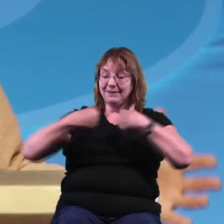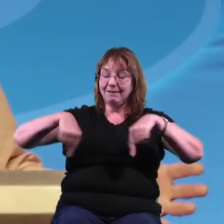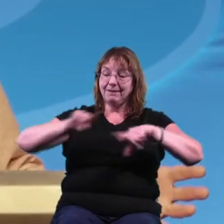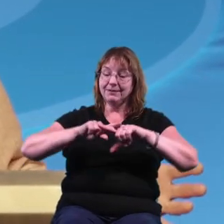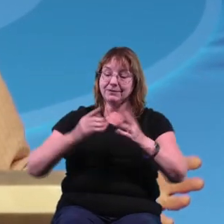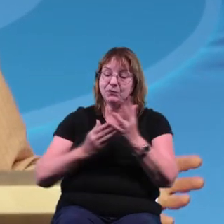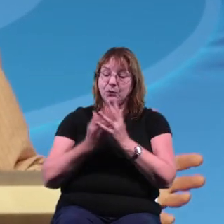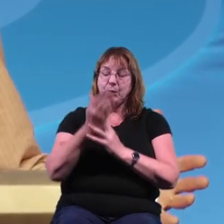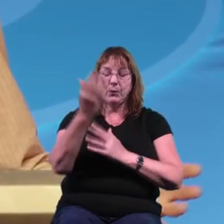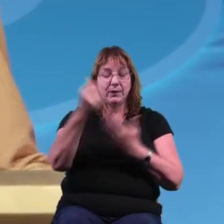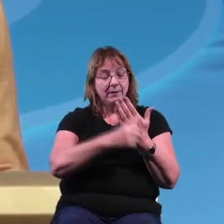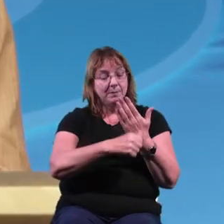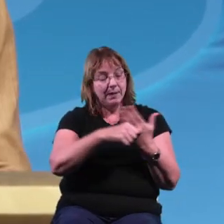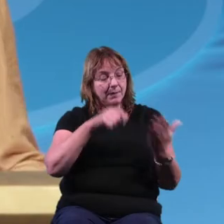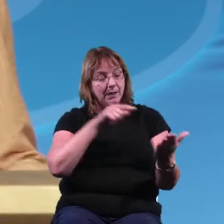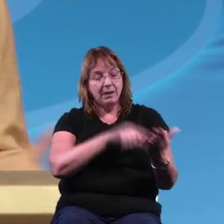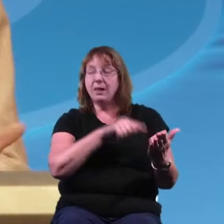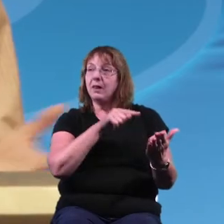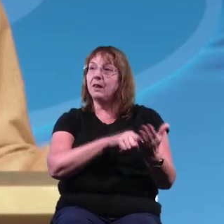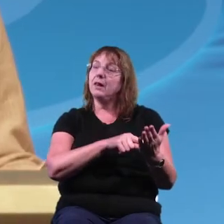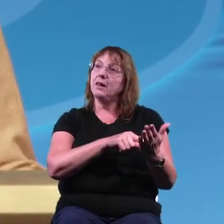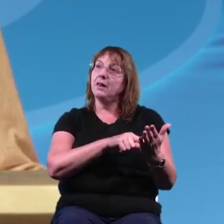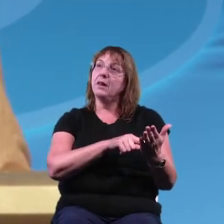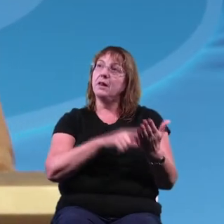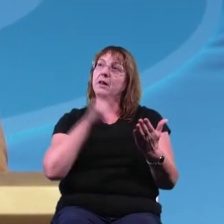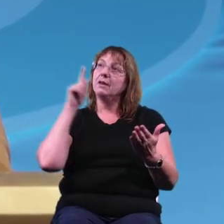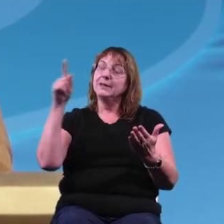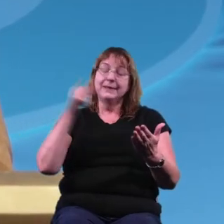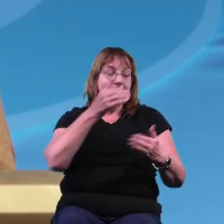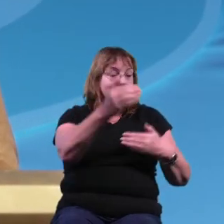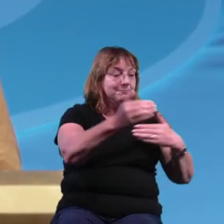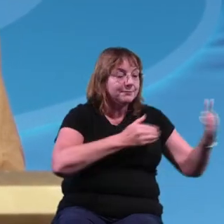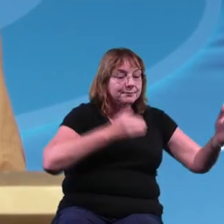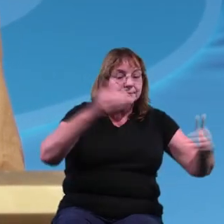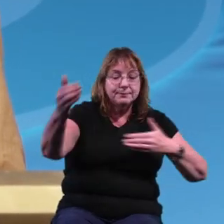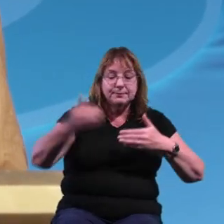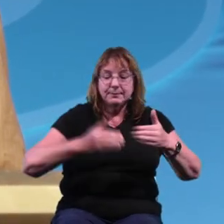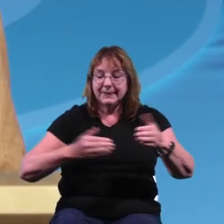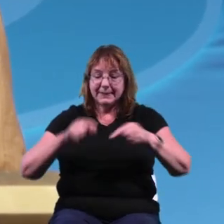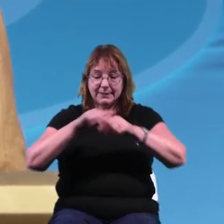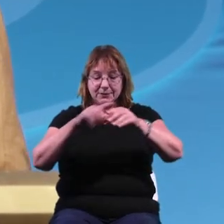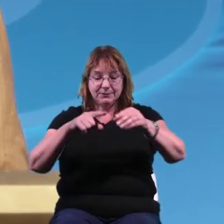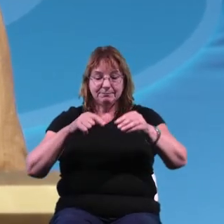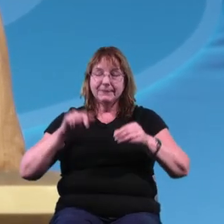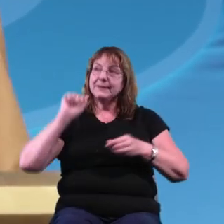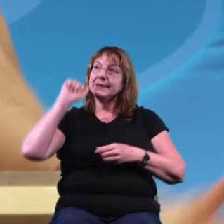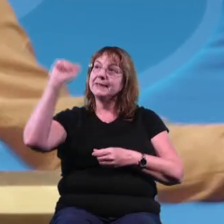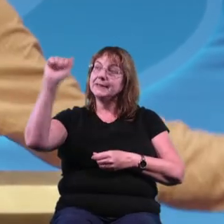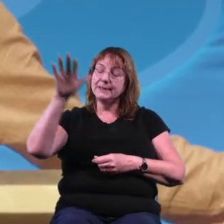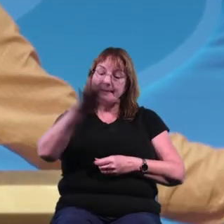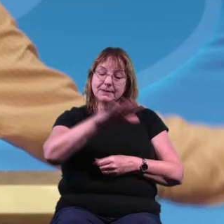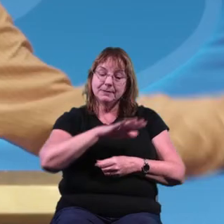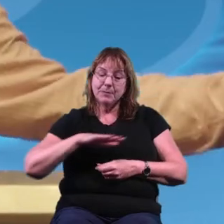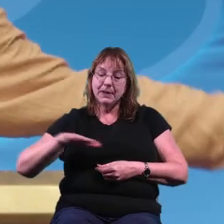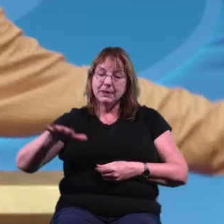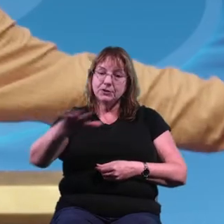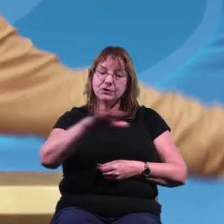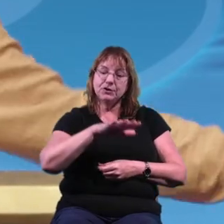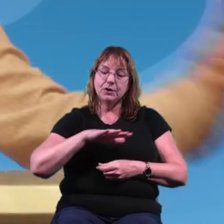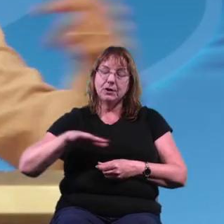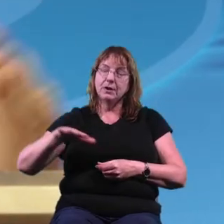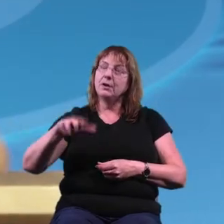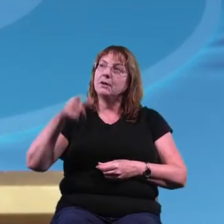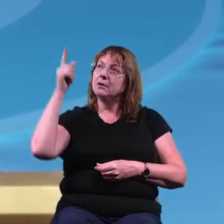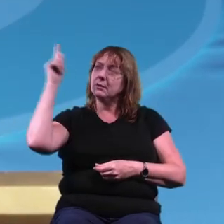his word. He brings us into his pasture, says verse 7. And it may be that God